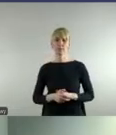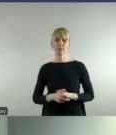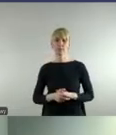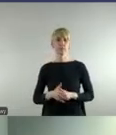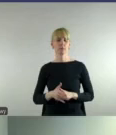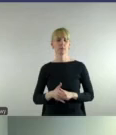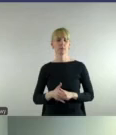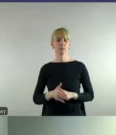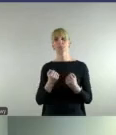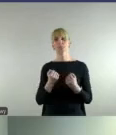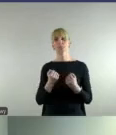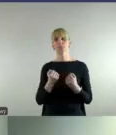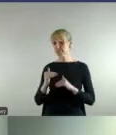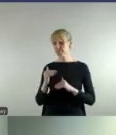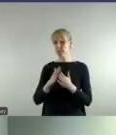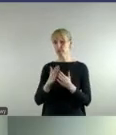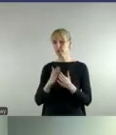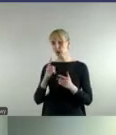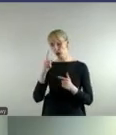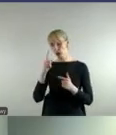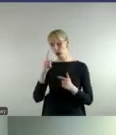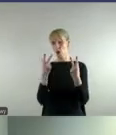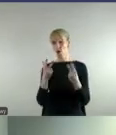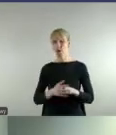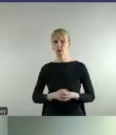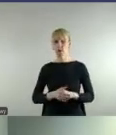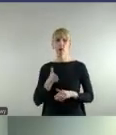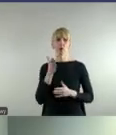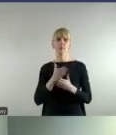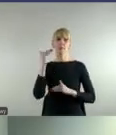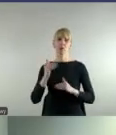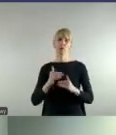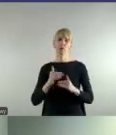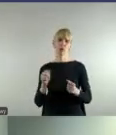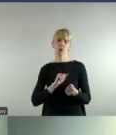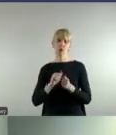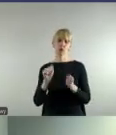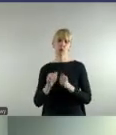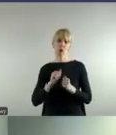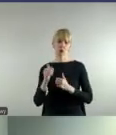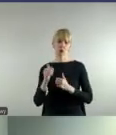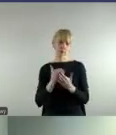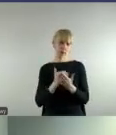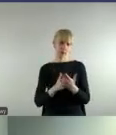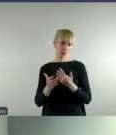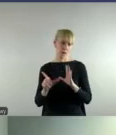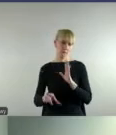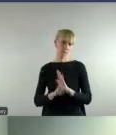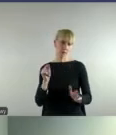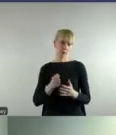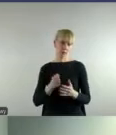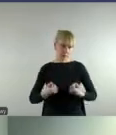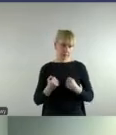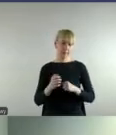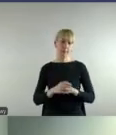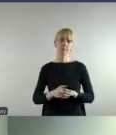systems in place to minimize the damage and adapting to changing conditions, learning from crisis to improve future responses,